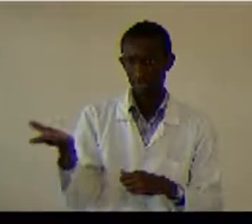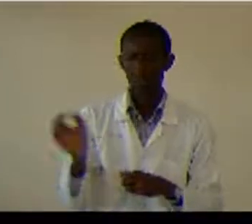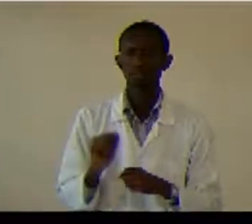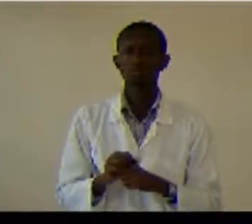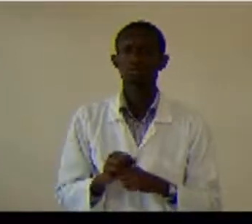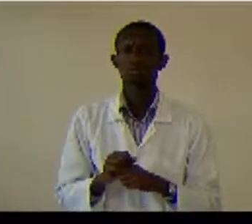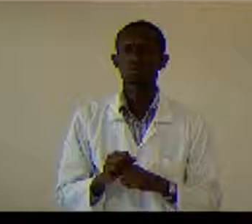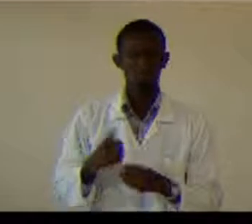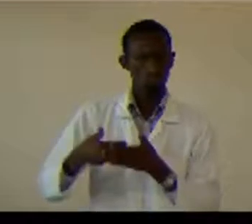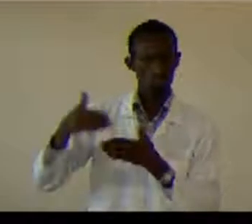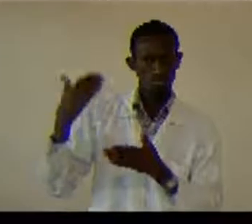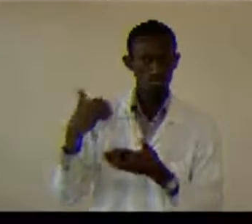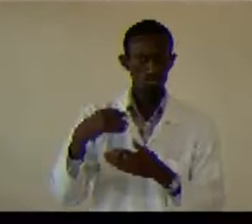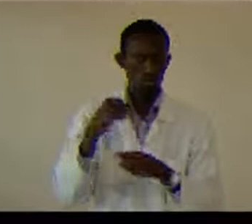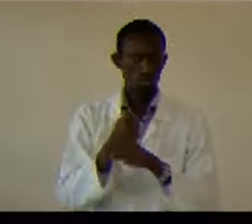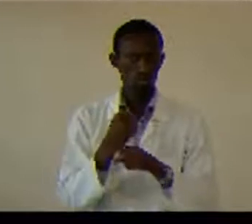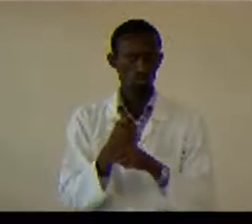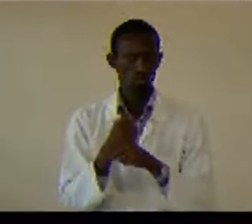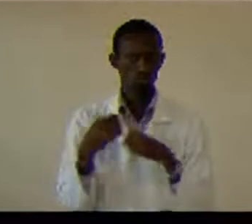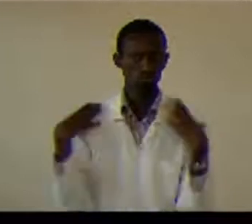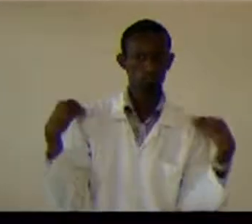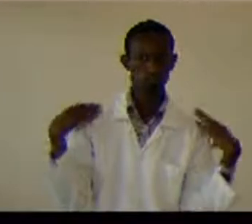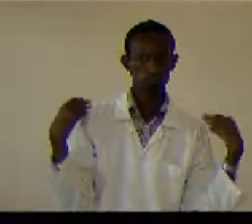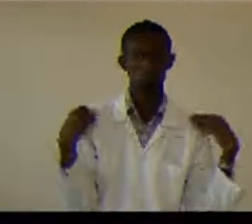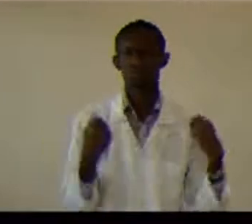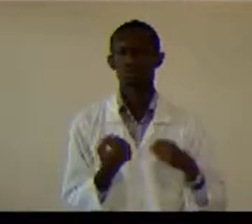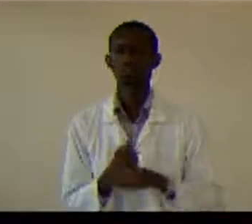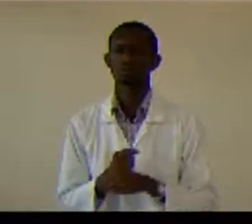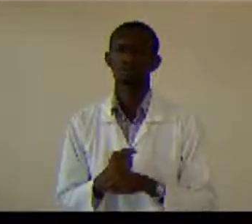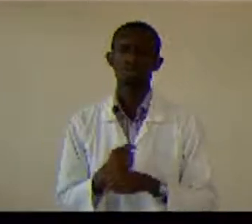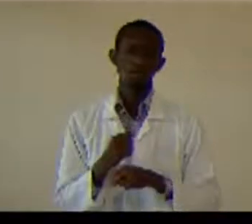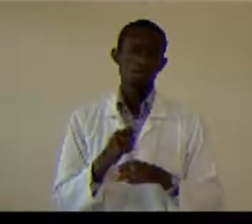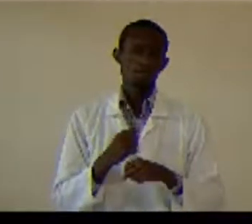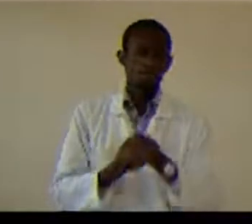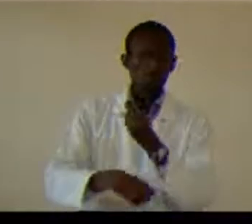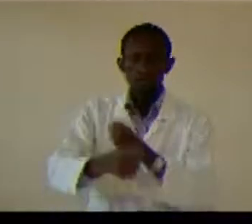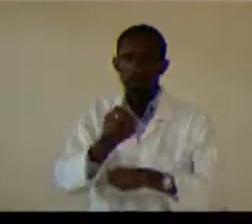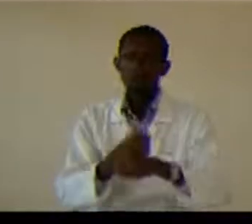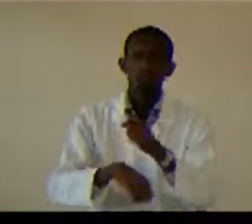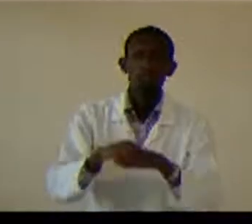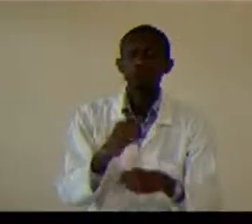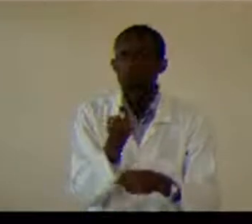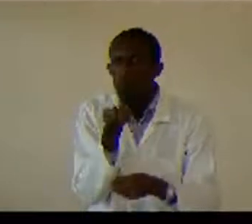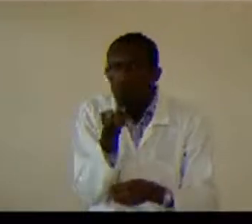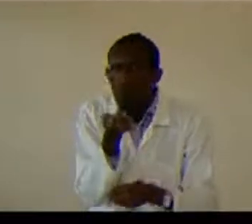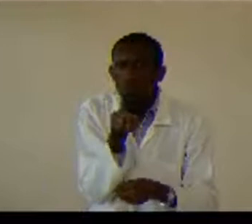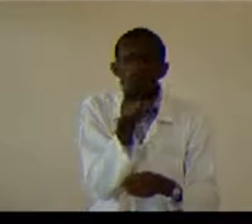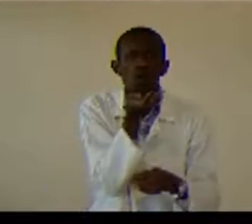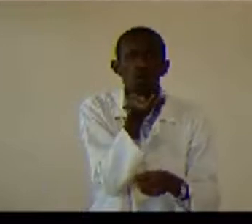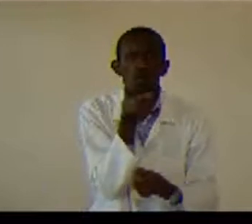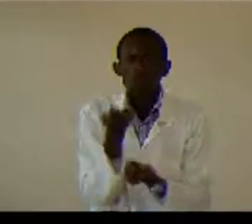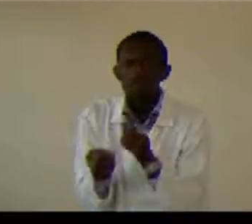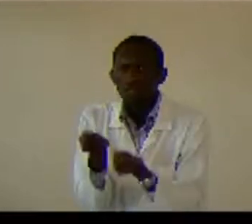here where we heated some wax, we melted it. We melted lots of